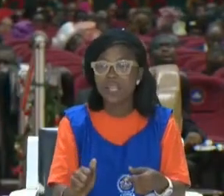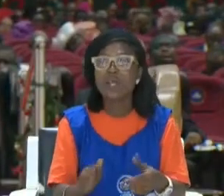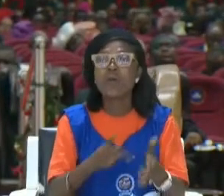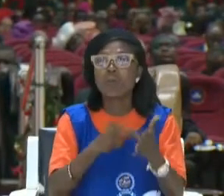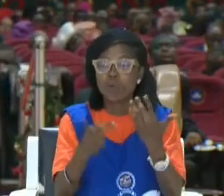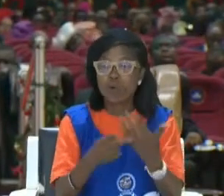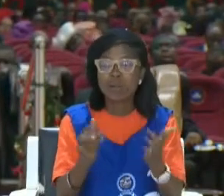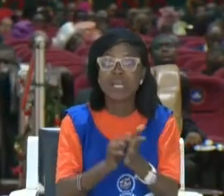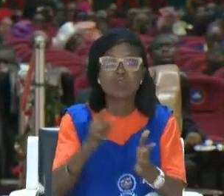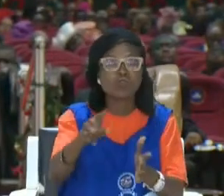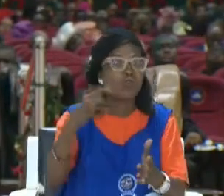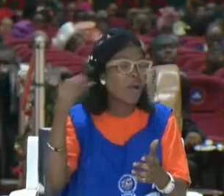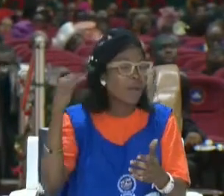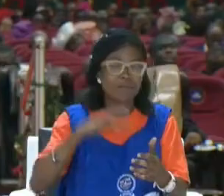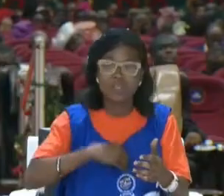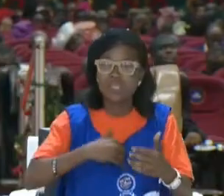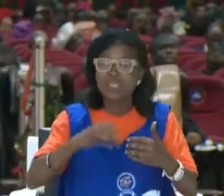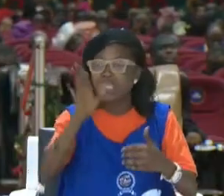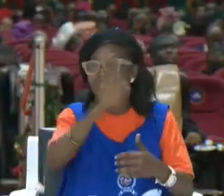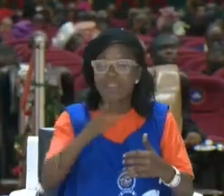before.